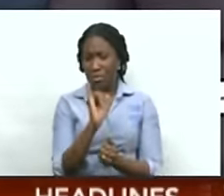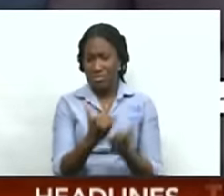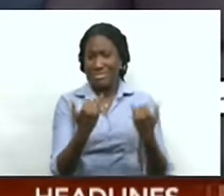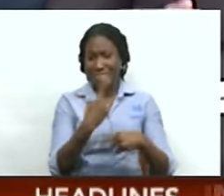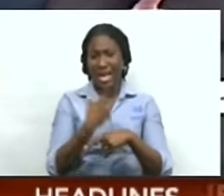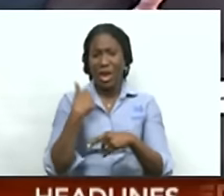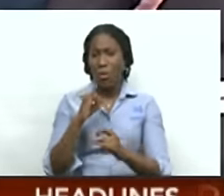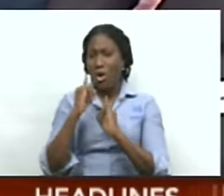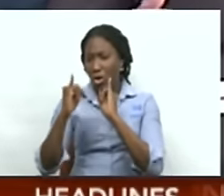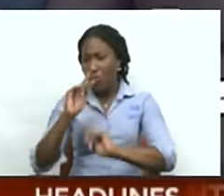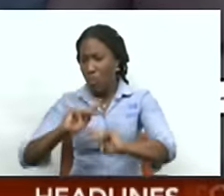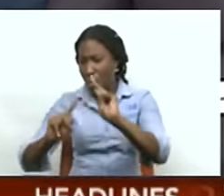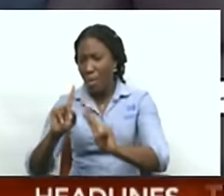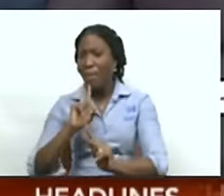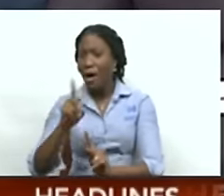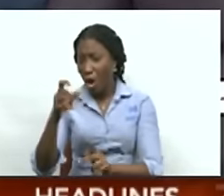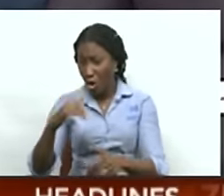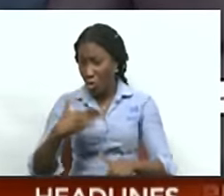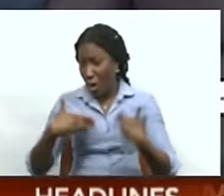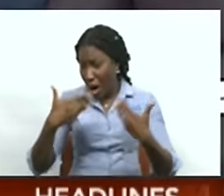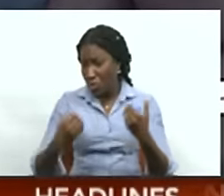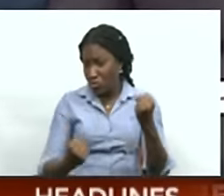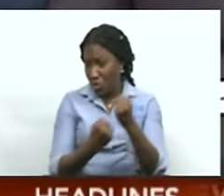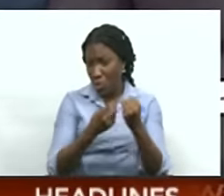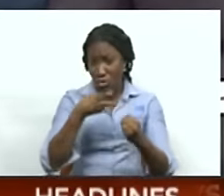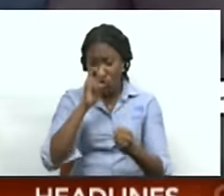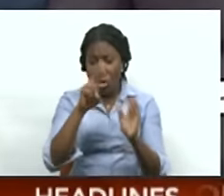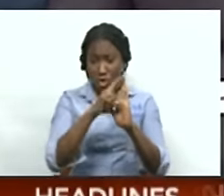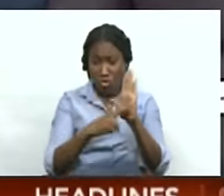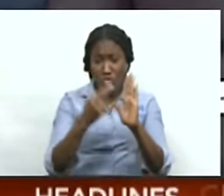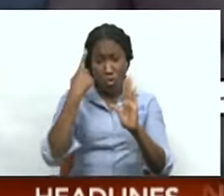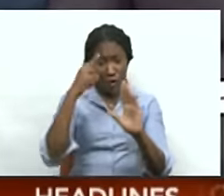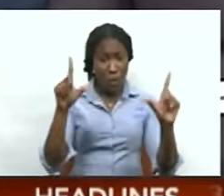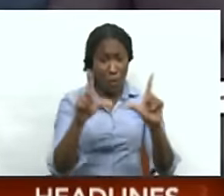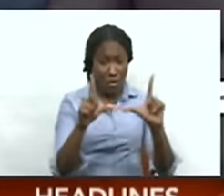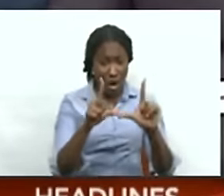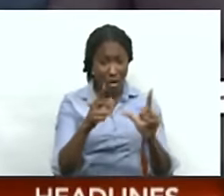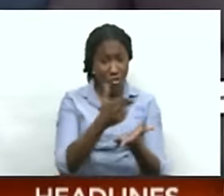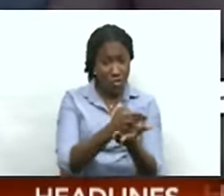whether you support a stricter renewal policy for FUL holders.